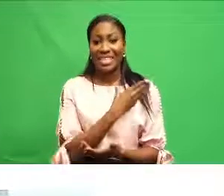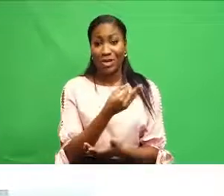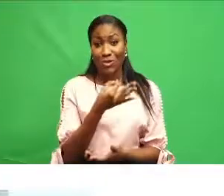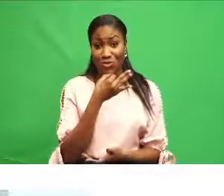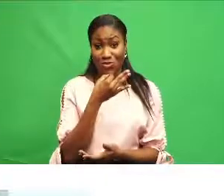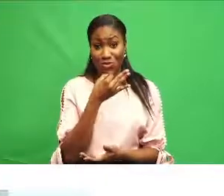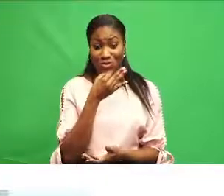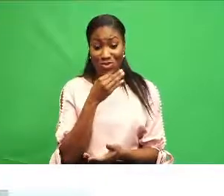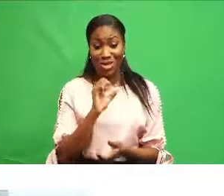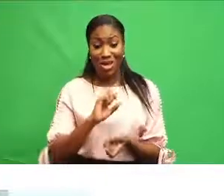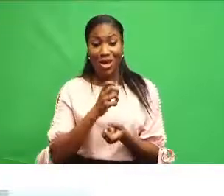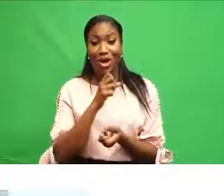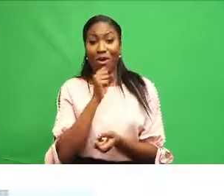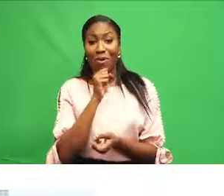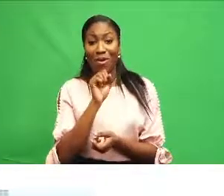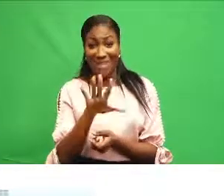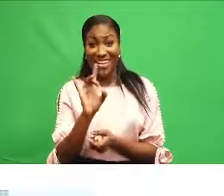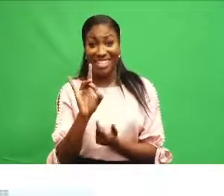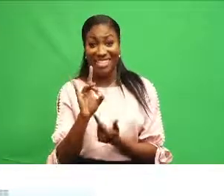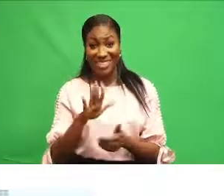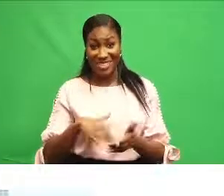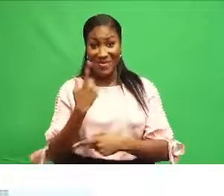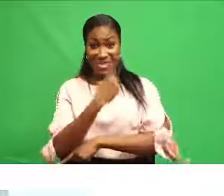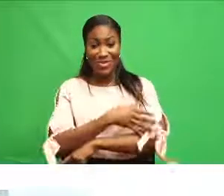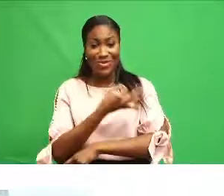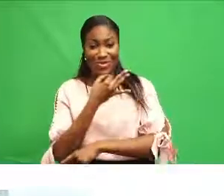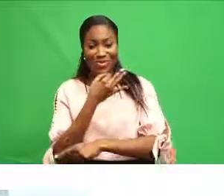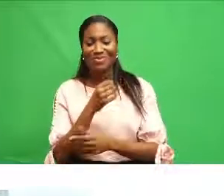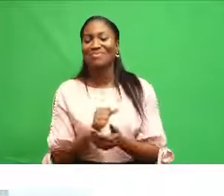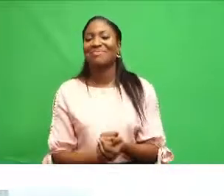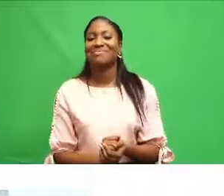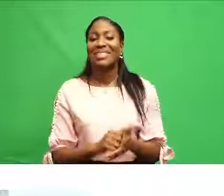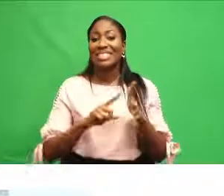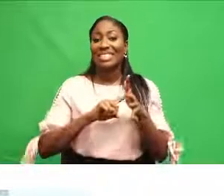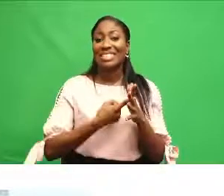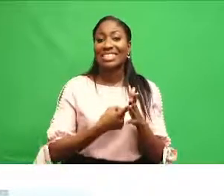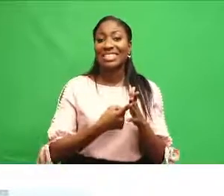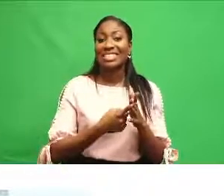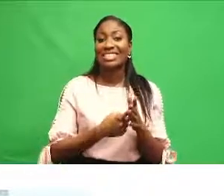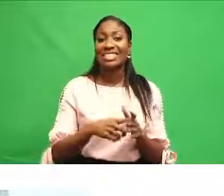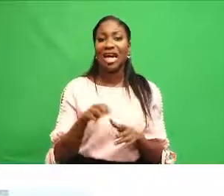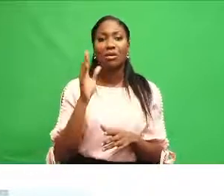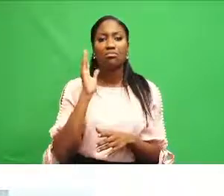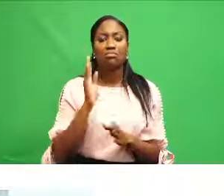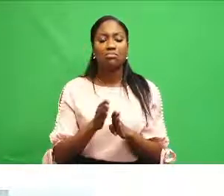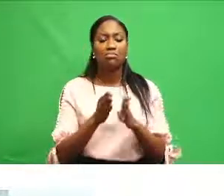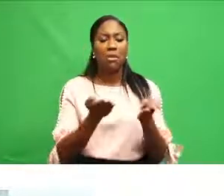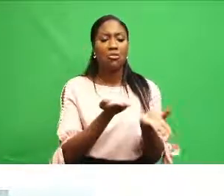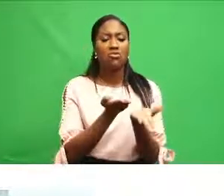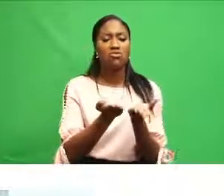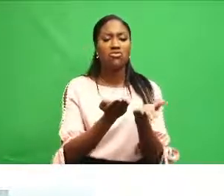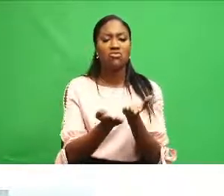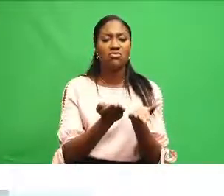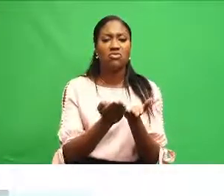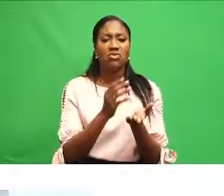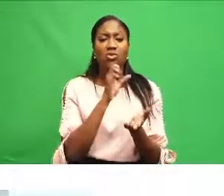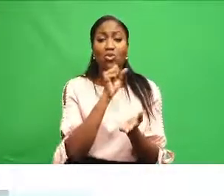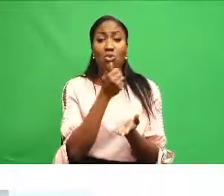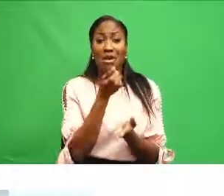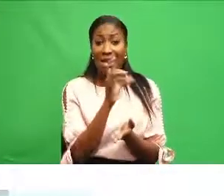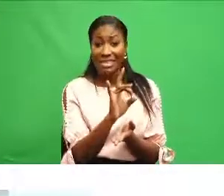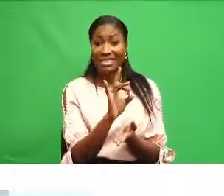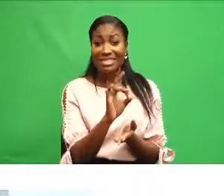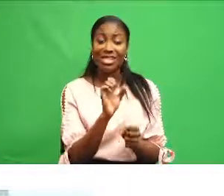birthday. He began his public service career in 1982 at the age of 18 years in the